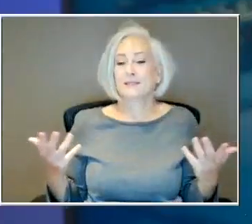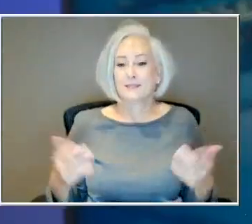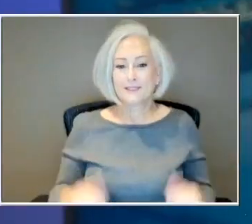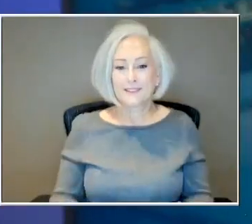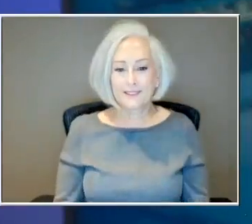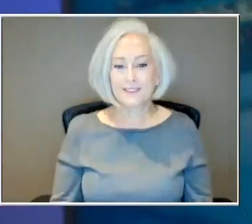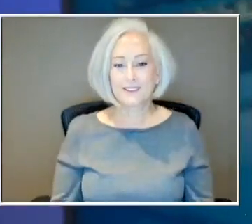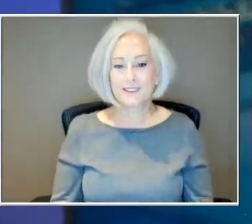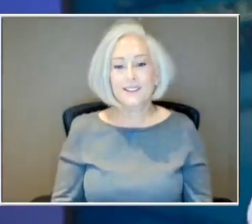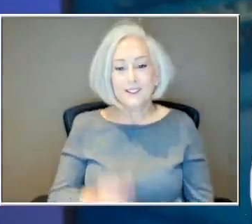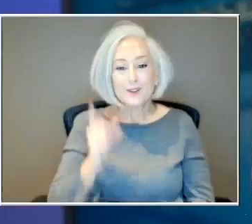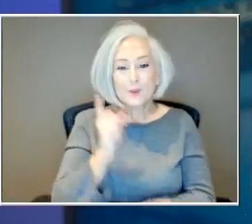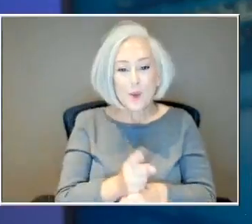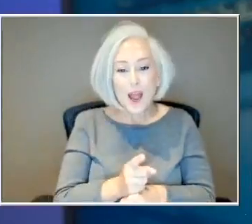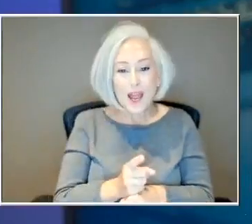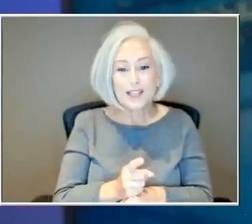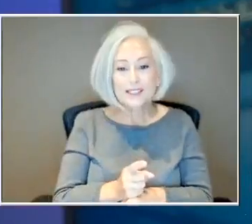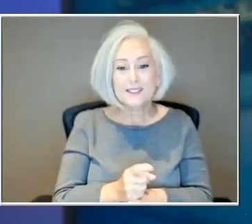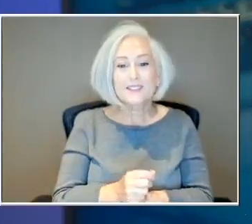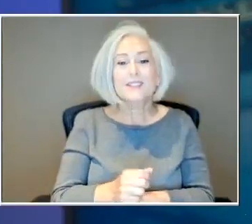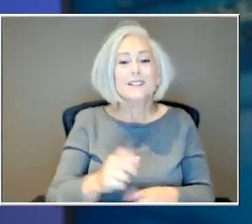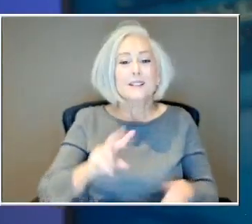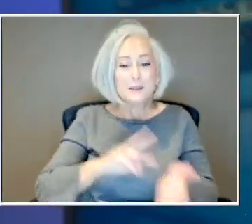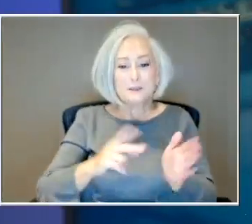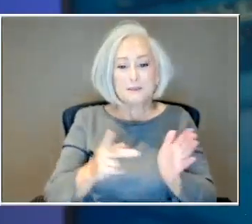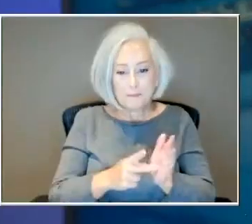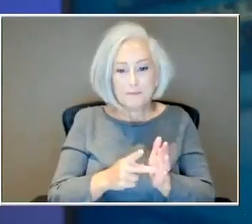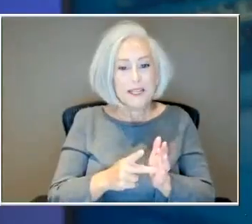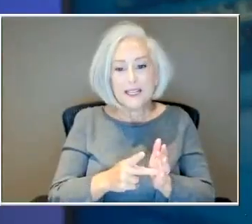you know, you wouldn't wear glasses that basically just put like blinders